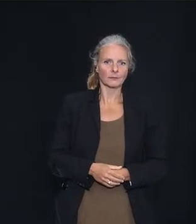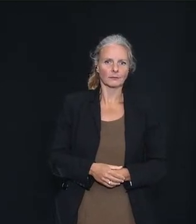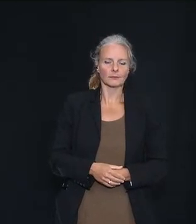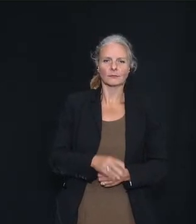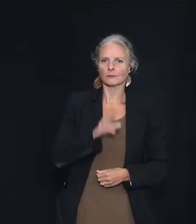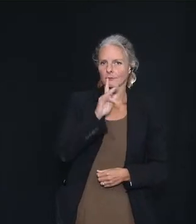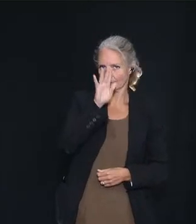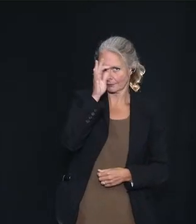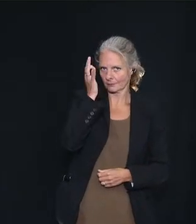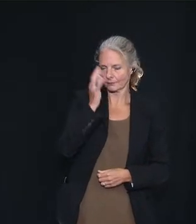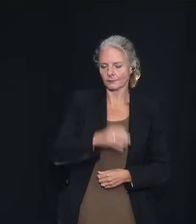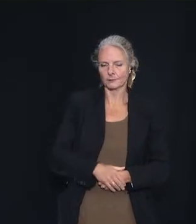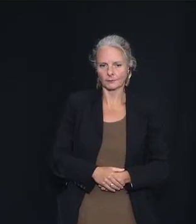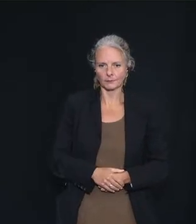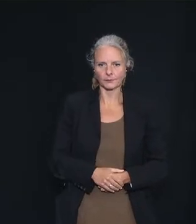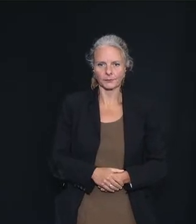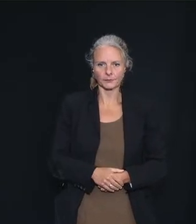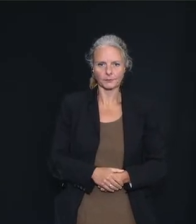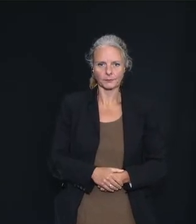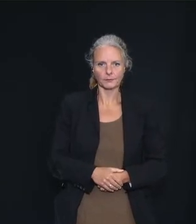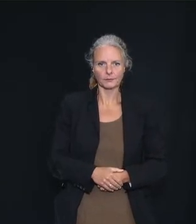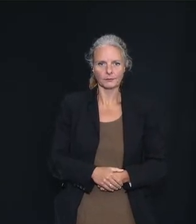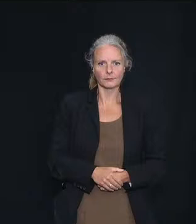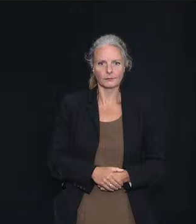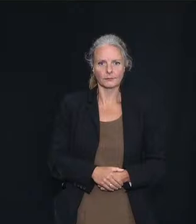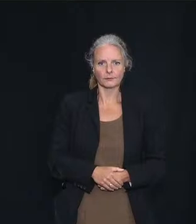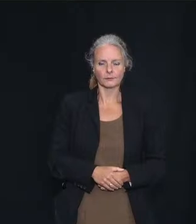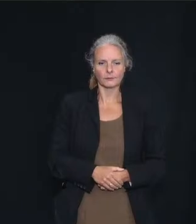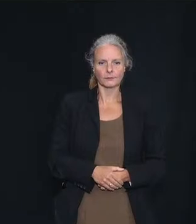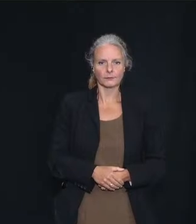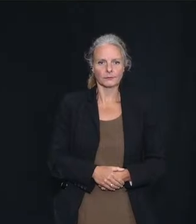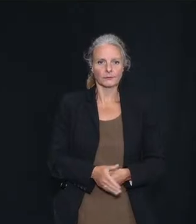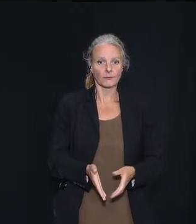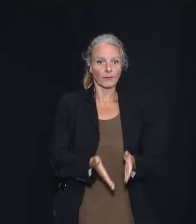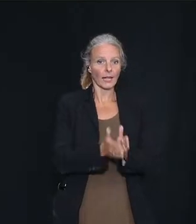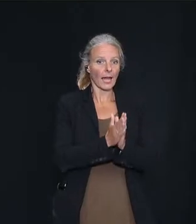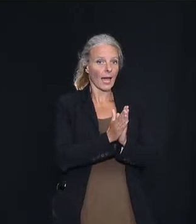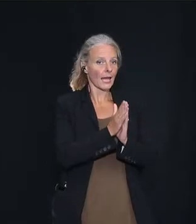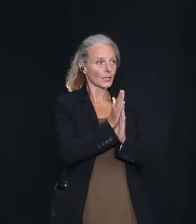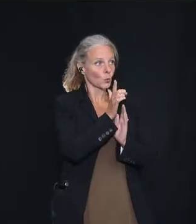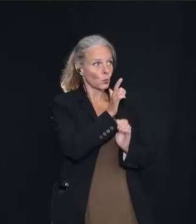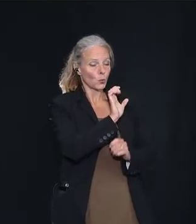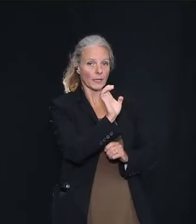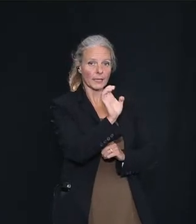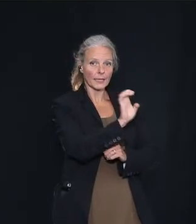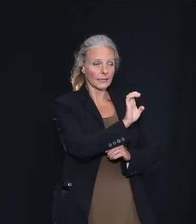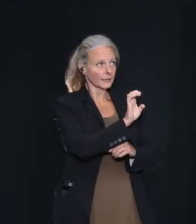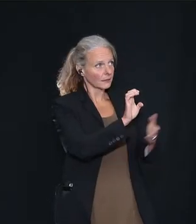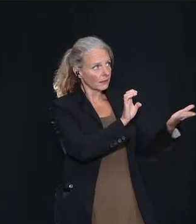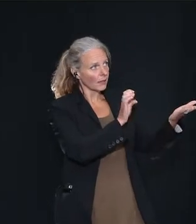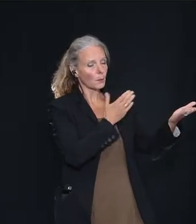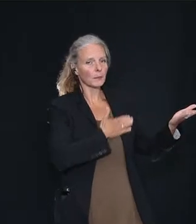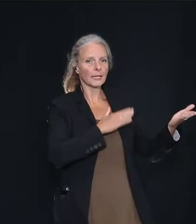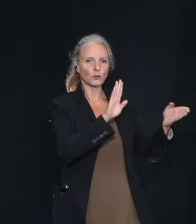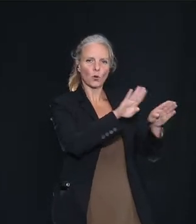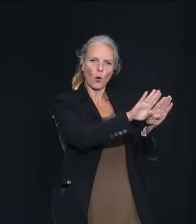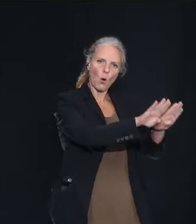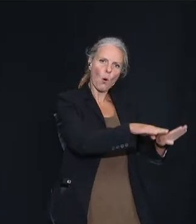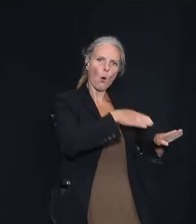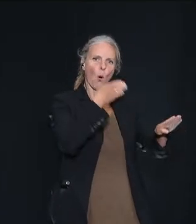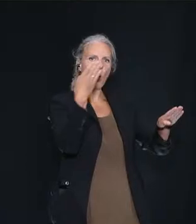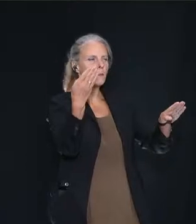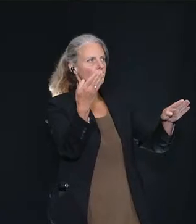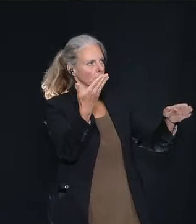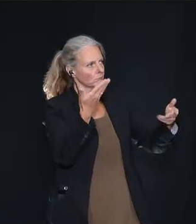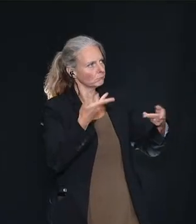I will ask the east direction to open its door so we can have access to that